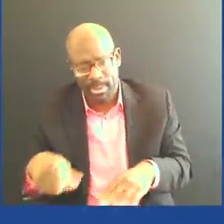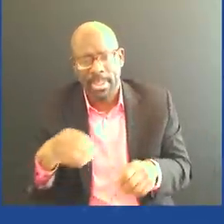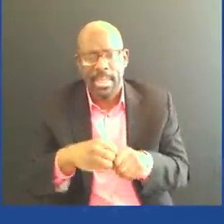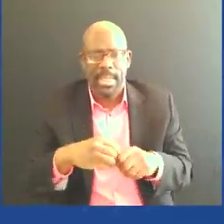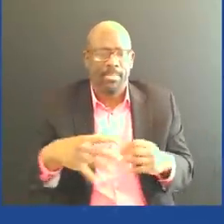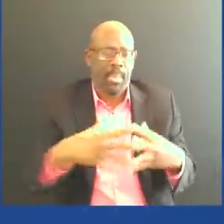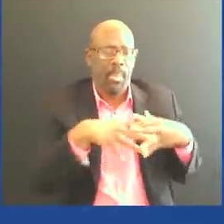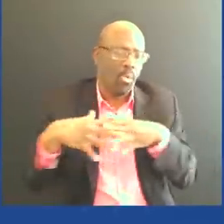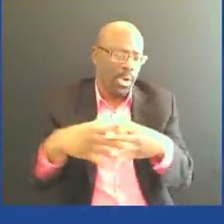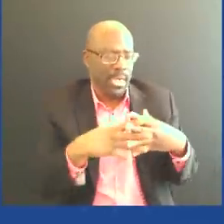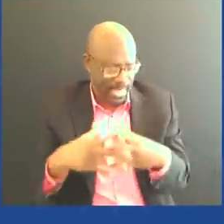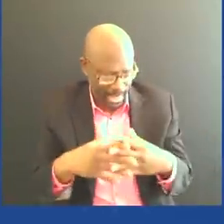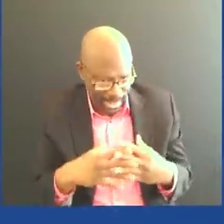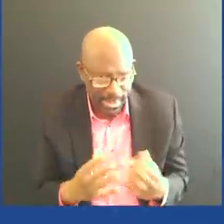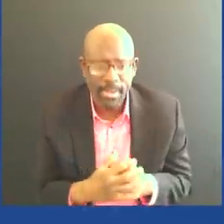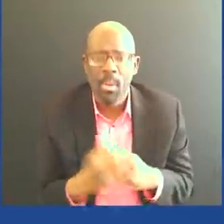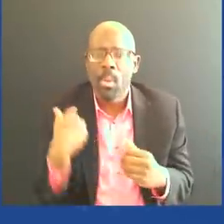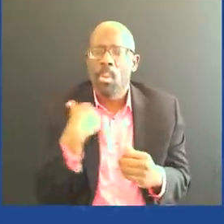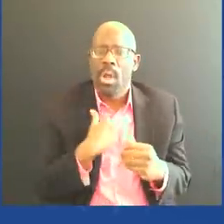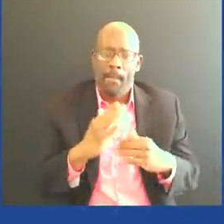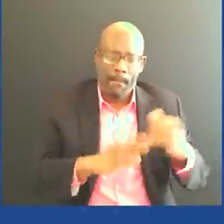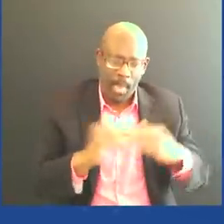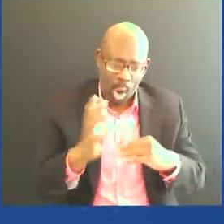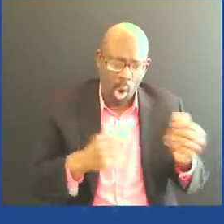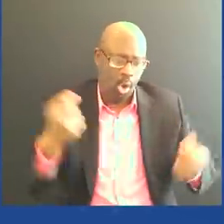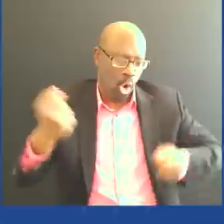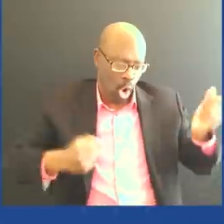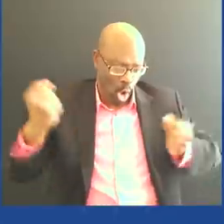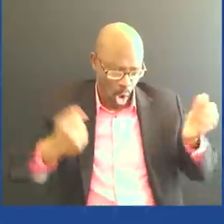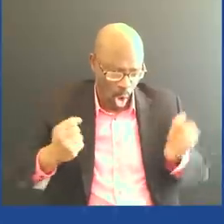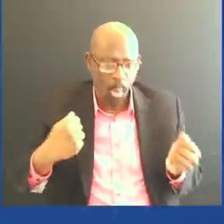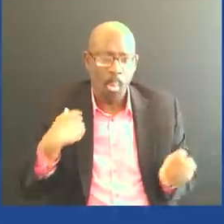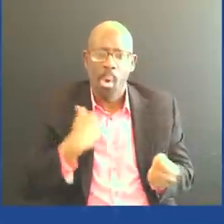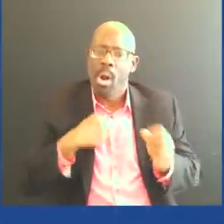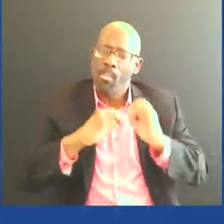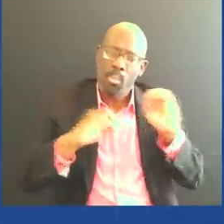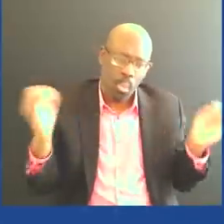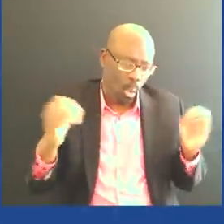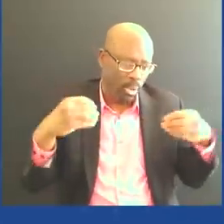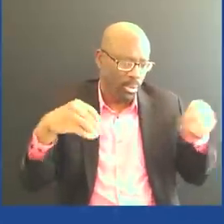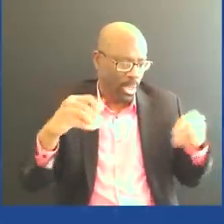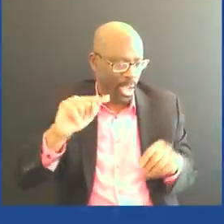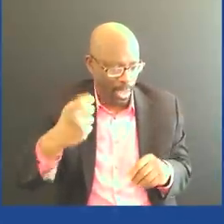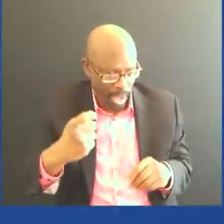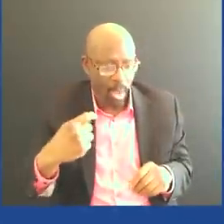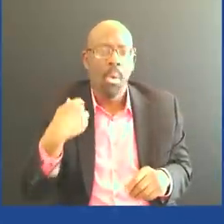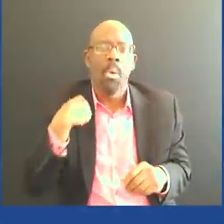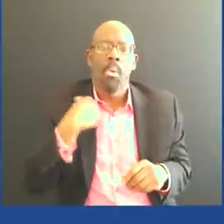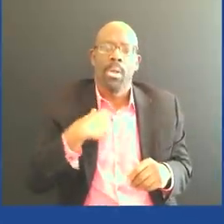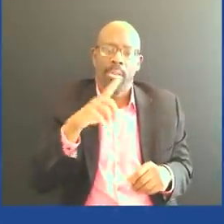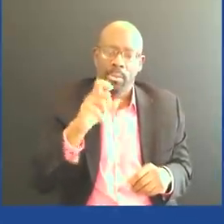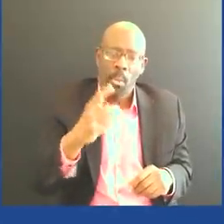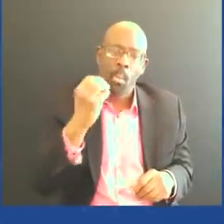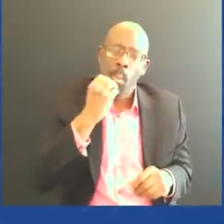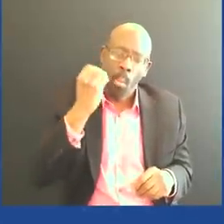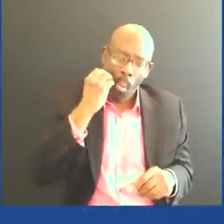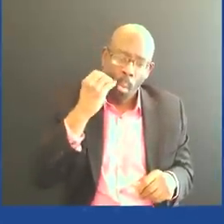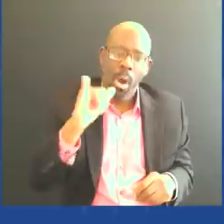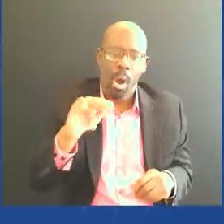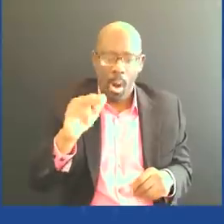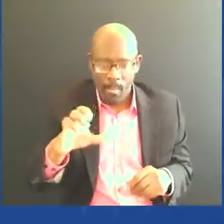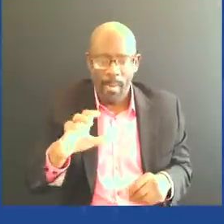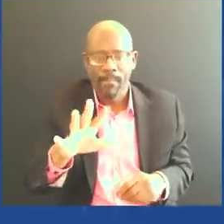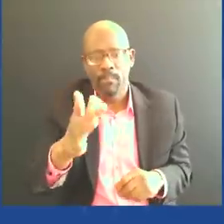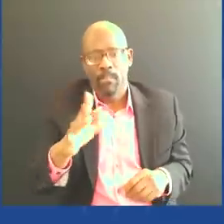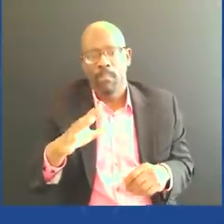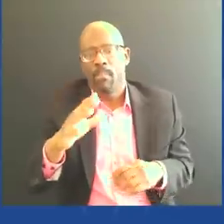state. And while we have no sales tax here, Delaware is the home of incorporation to half the Fortune 500 and the New York Stock Exchange.